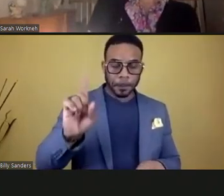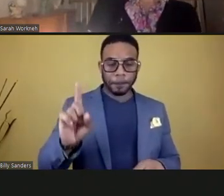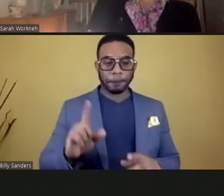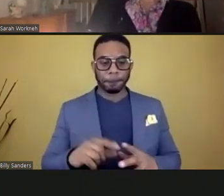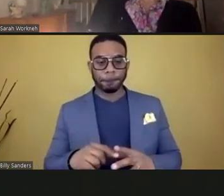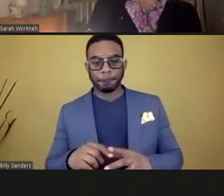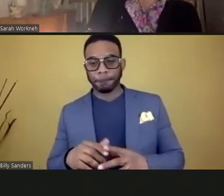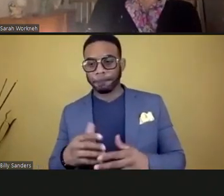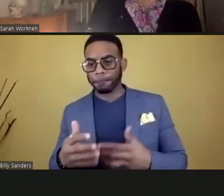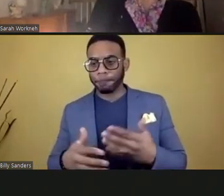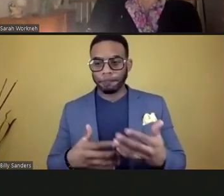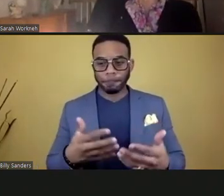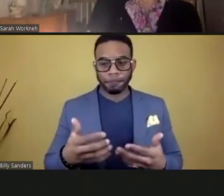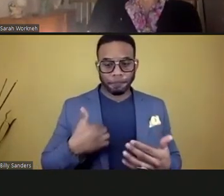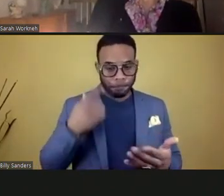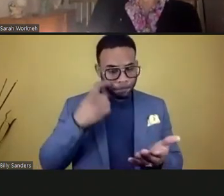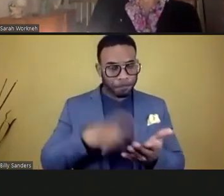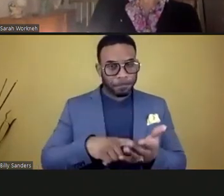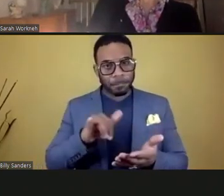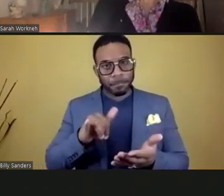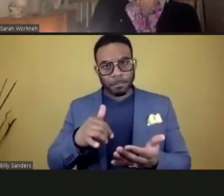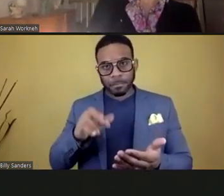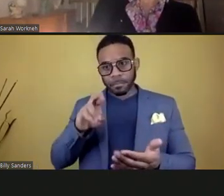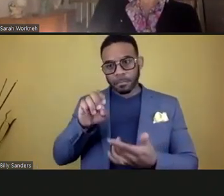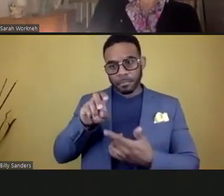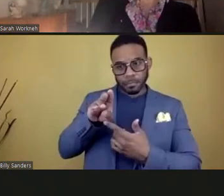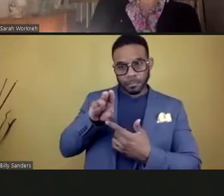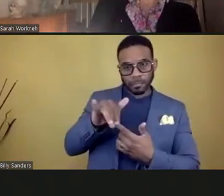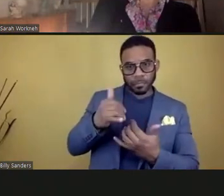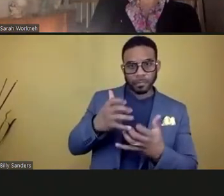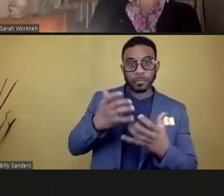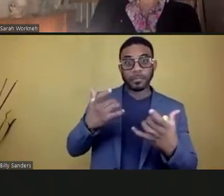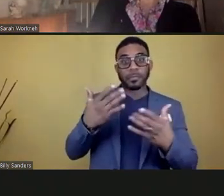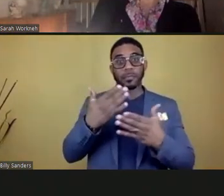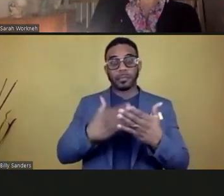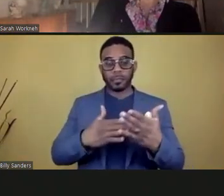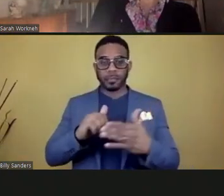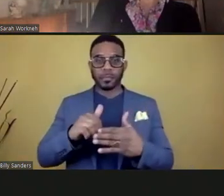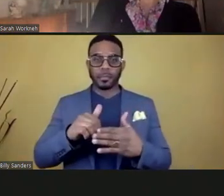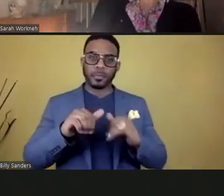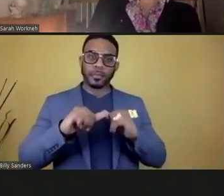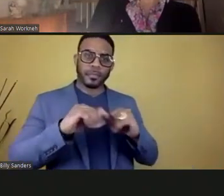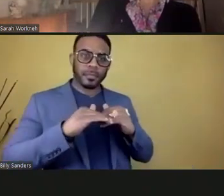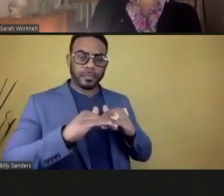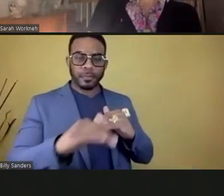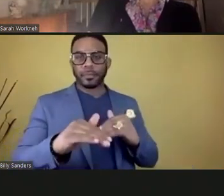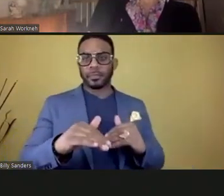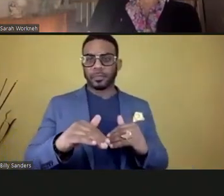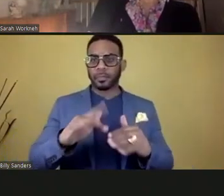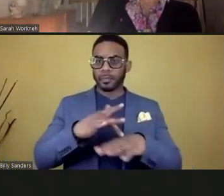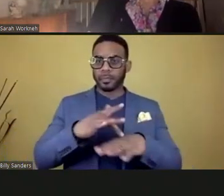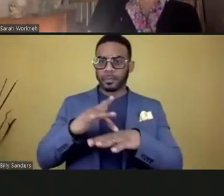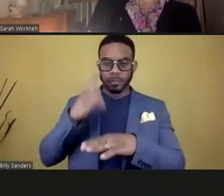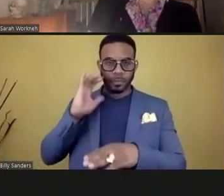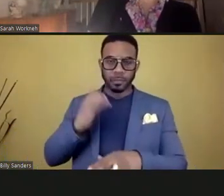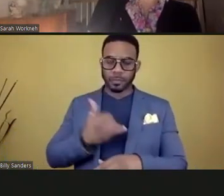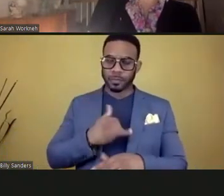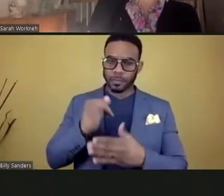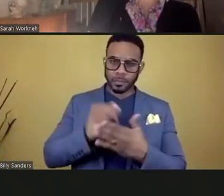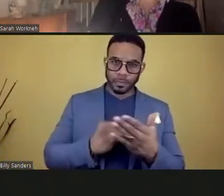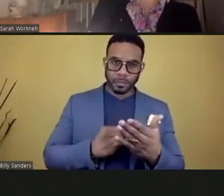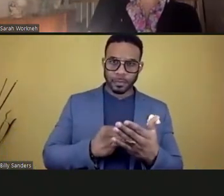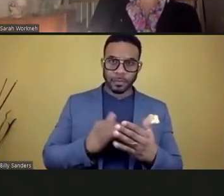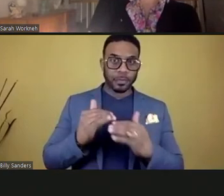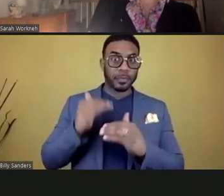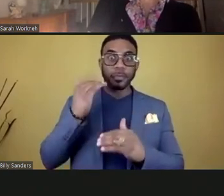I realized that residencies played a large part in sustaining spaces for our artists beyond what